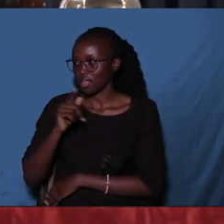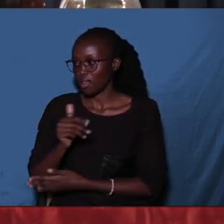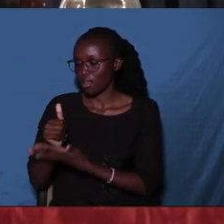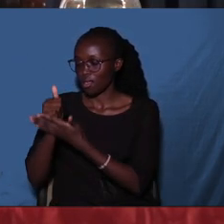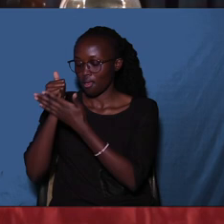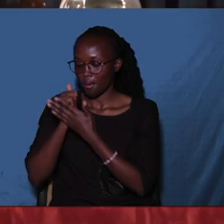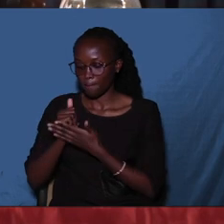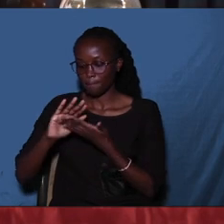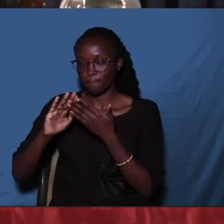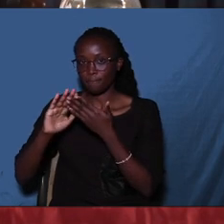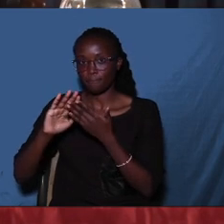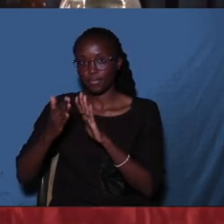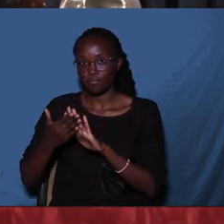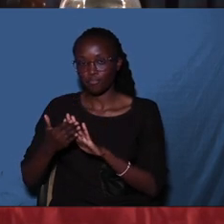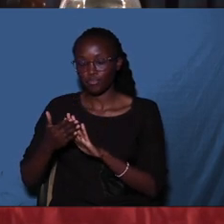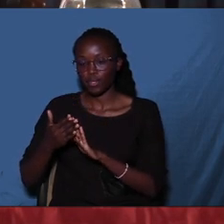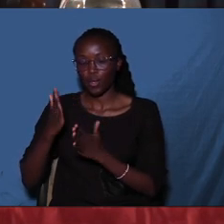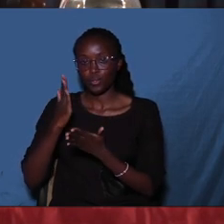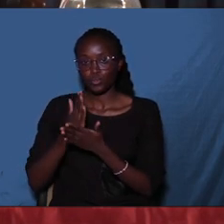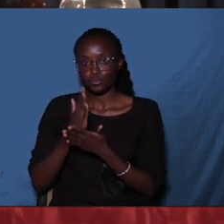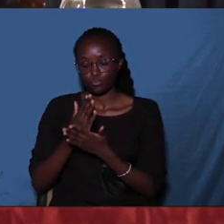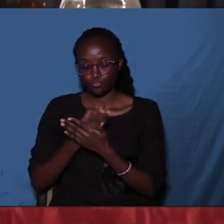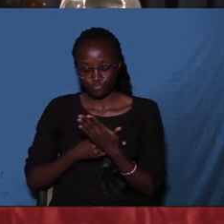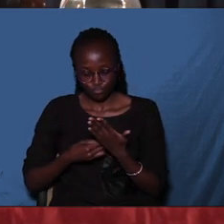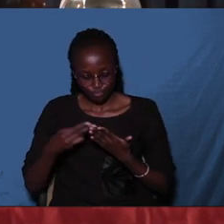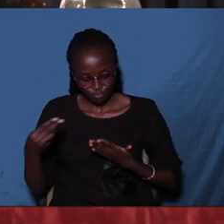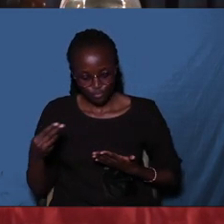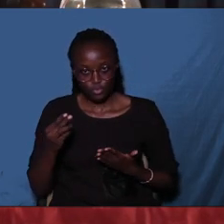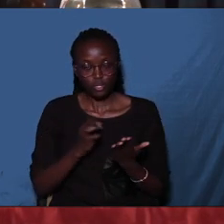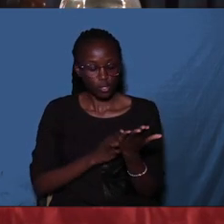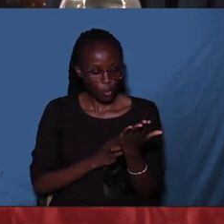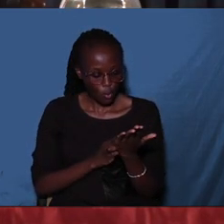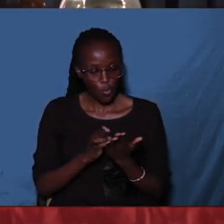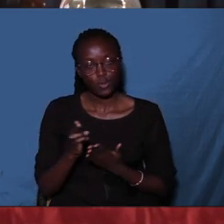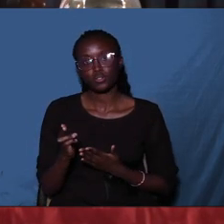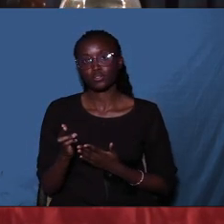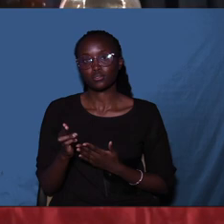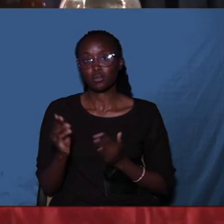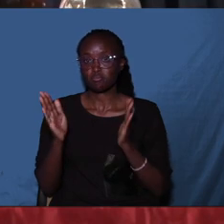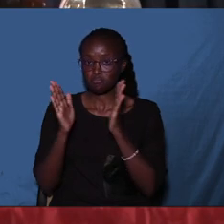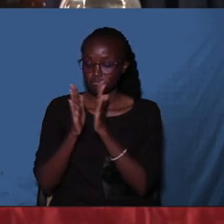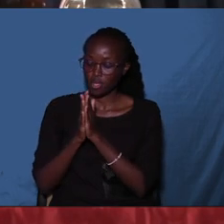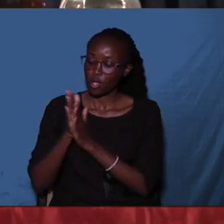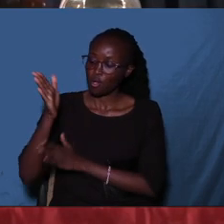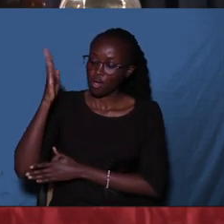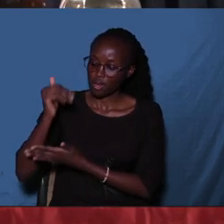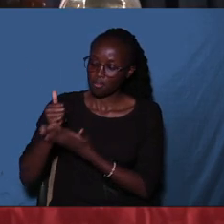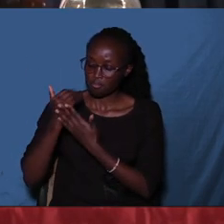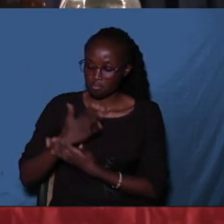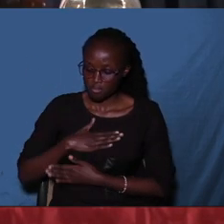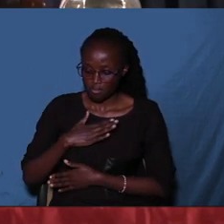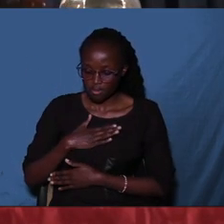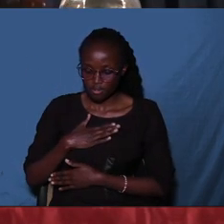original, that I will not be judged one time, that God, my prayer will not be hindered, that God, people will not label